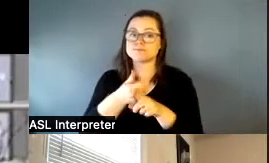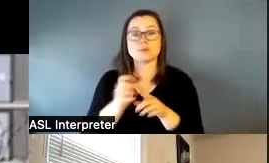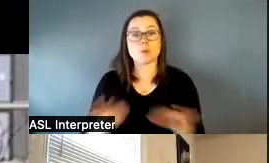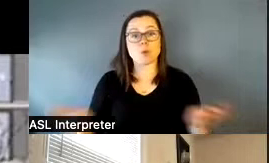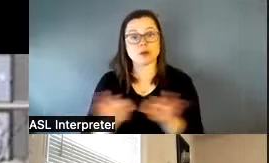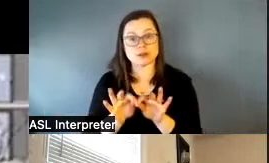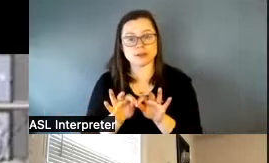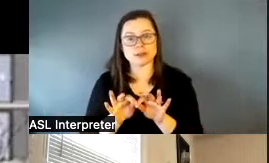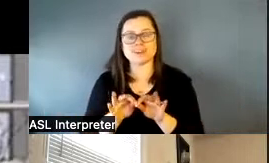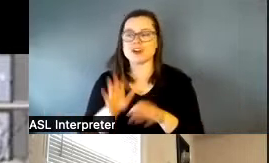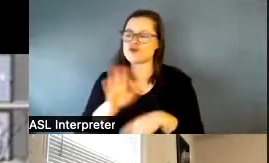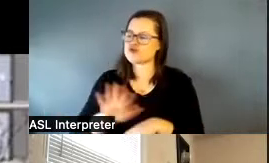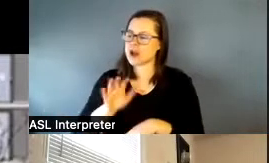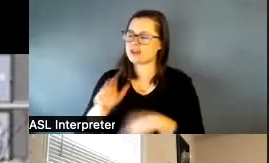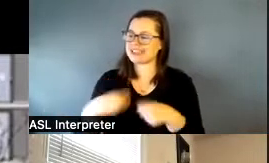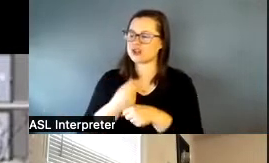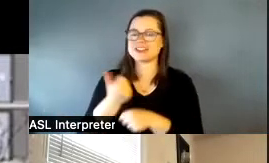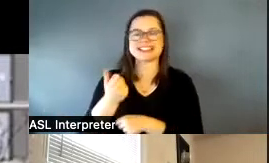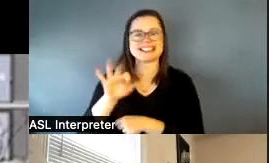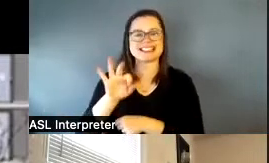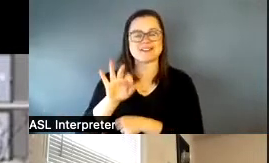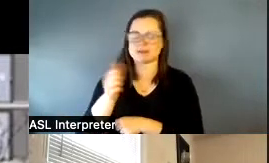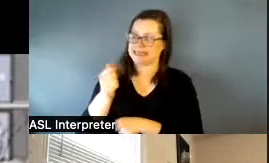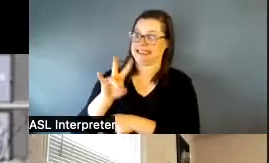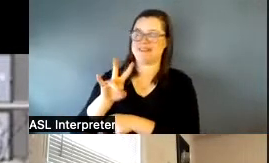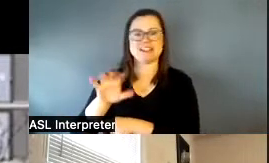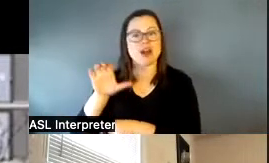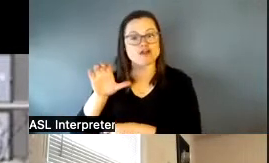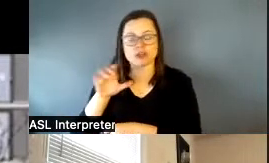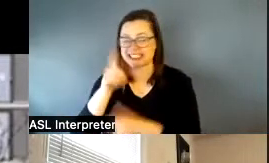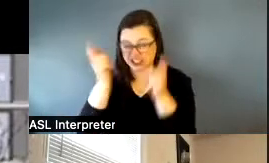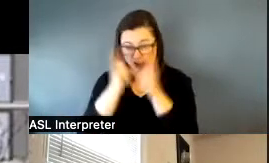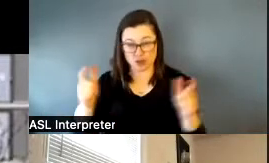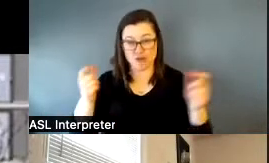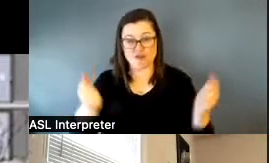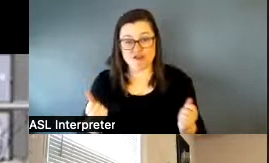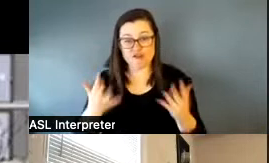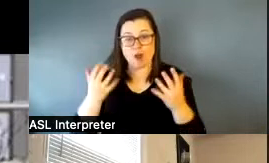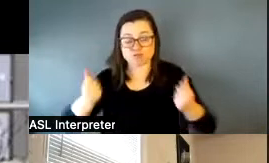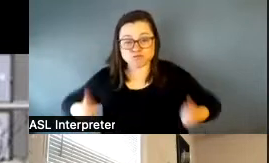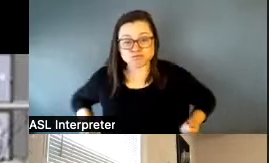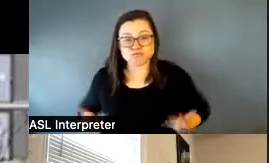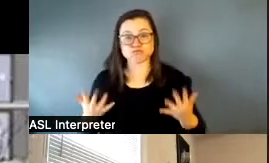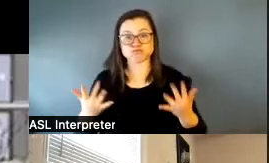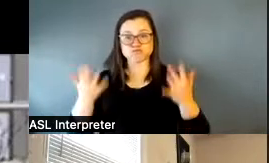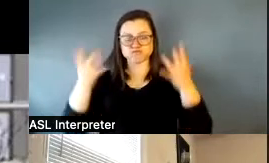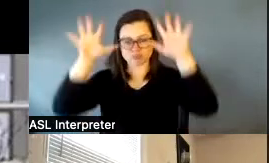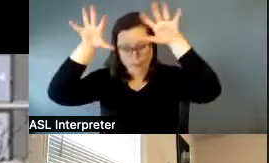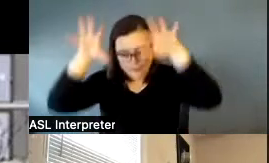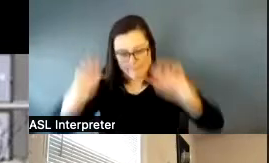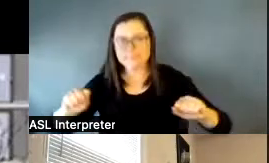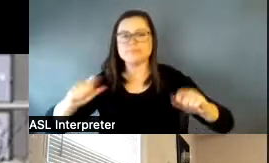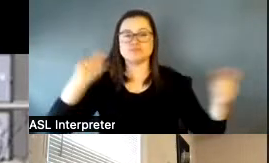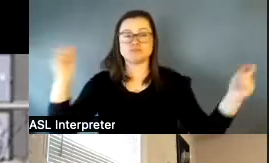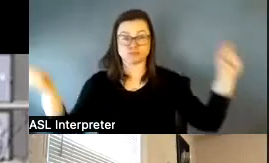fire around 1700 that kind of transformed and shifted some of that